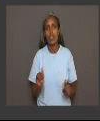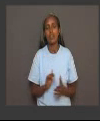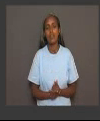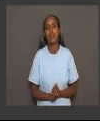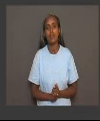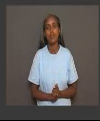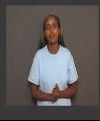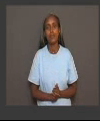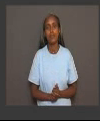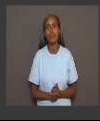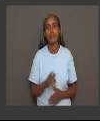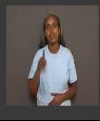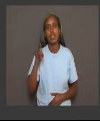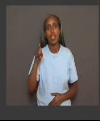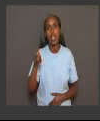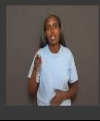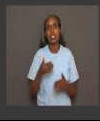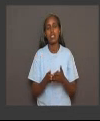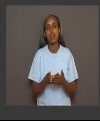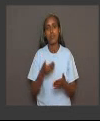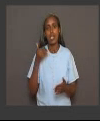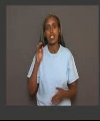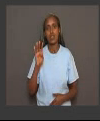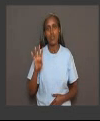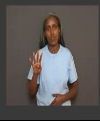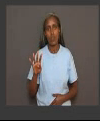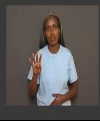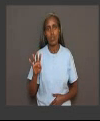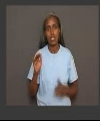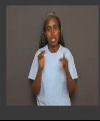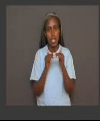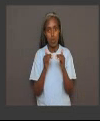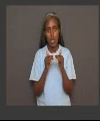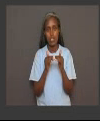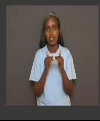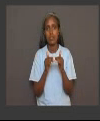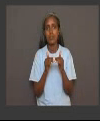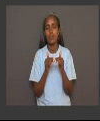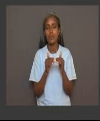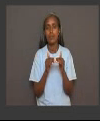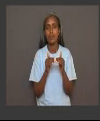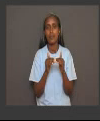over x minus 4 equals